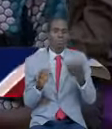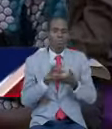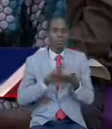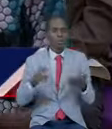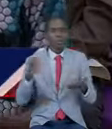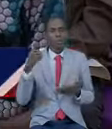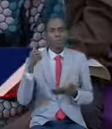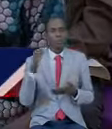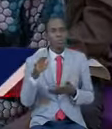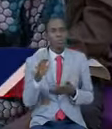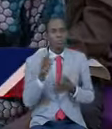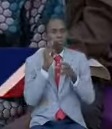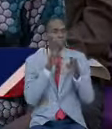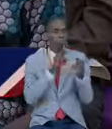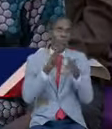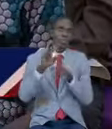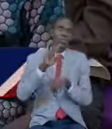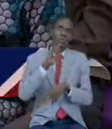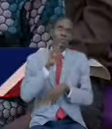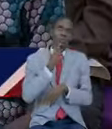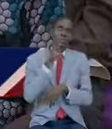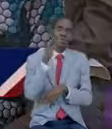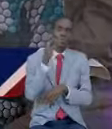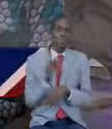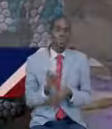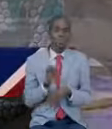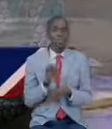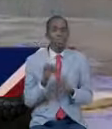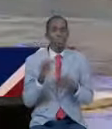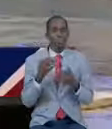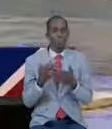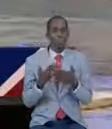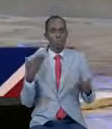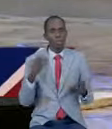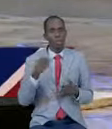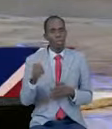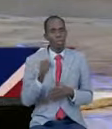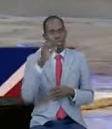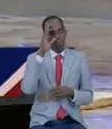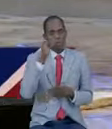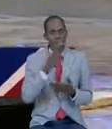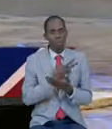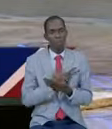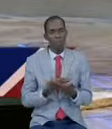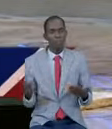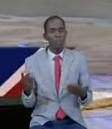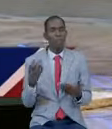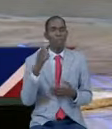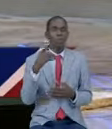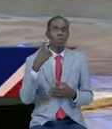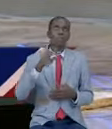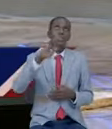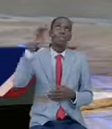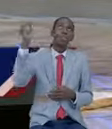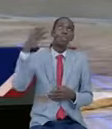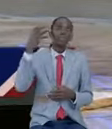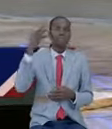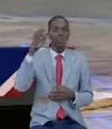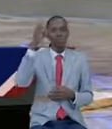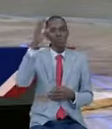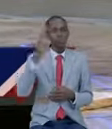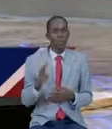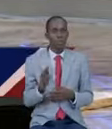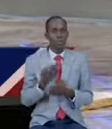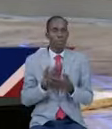Looking diligently, lest any man fail of the grace of God.